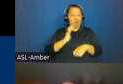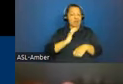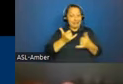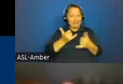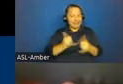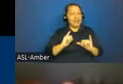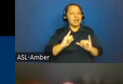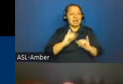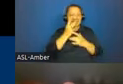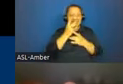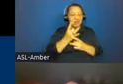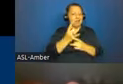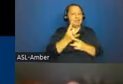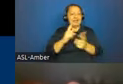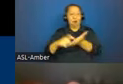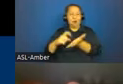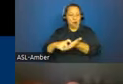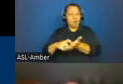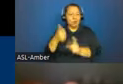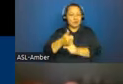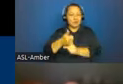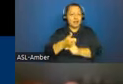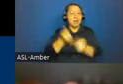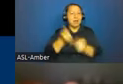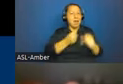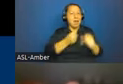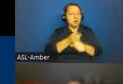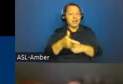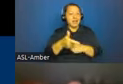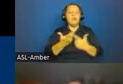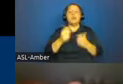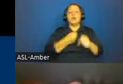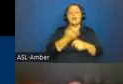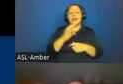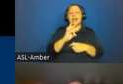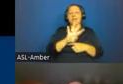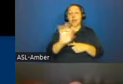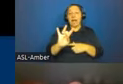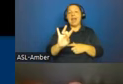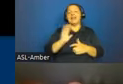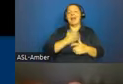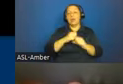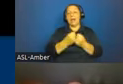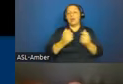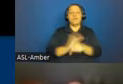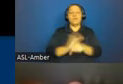it was only decades later, in 1948, that our society was fully founded.